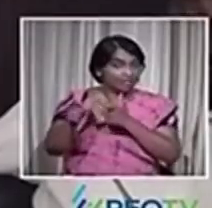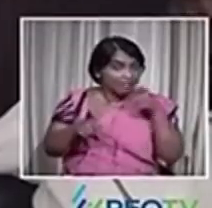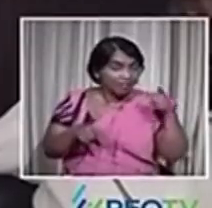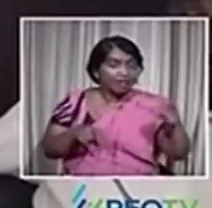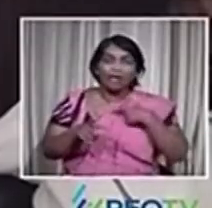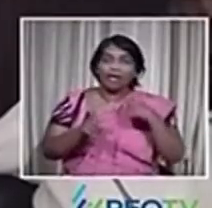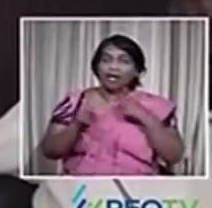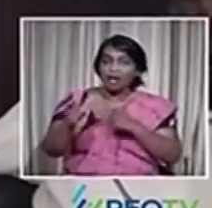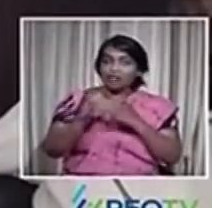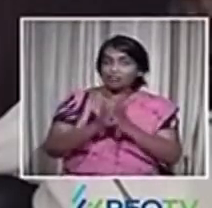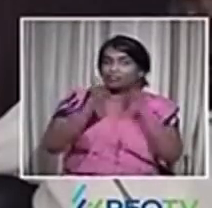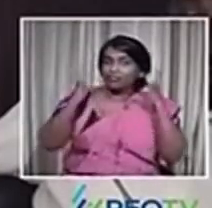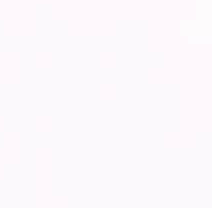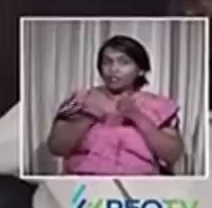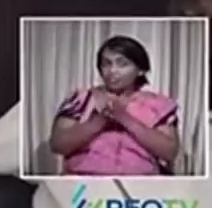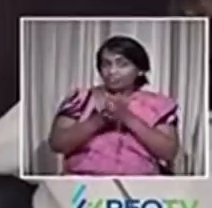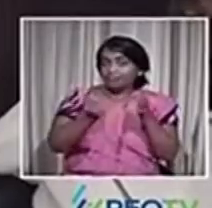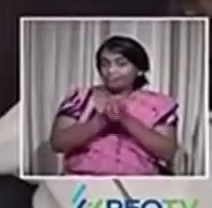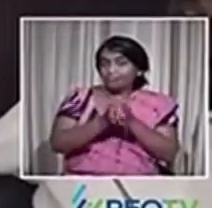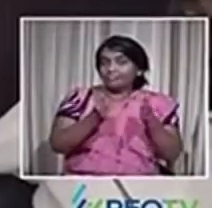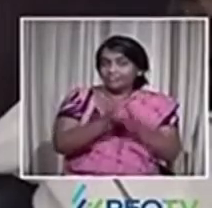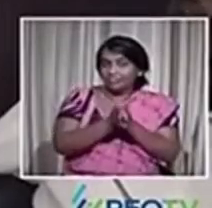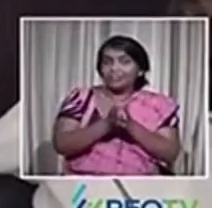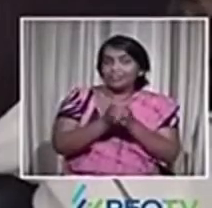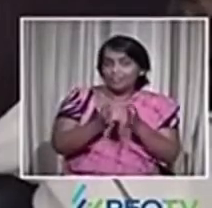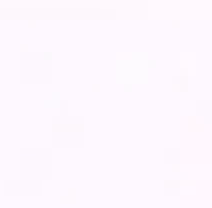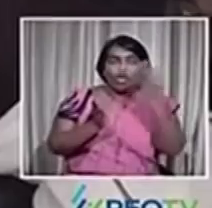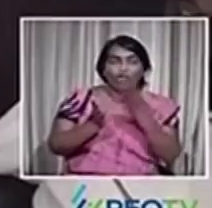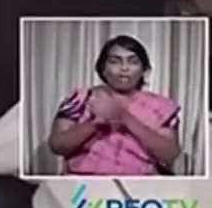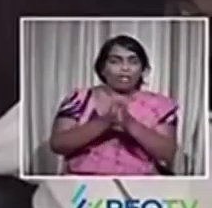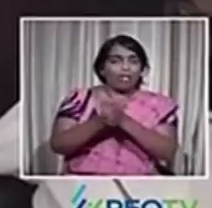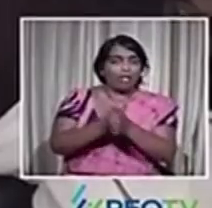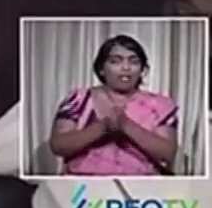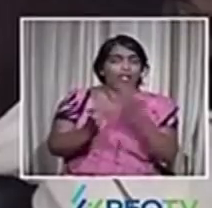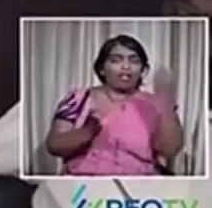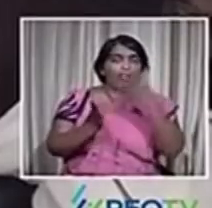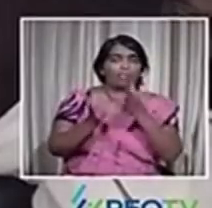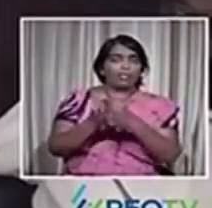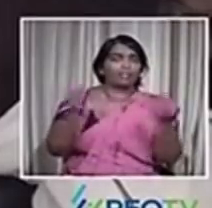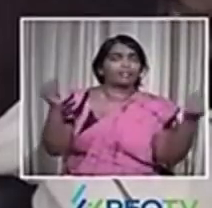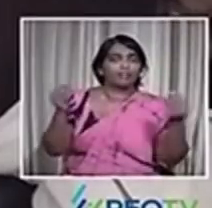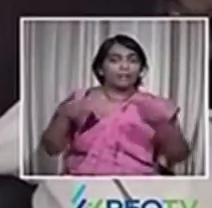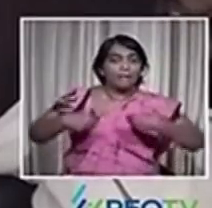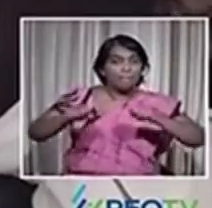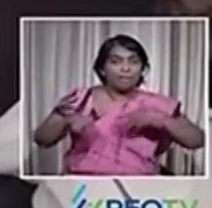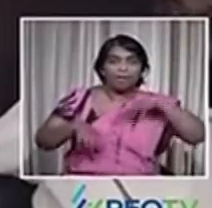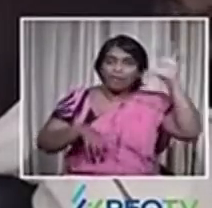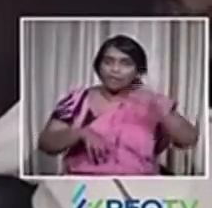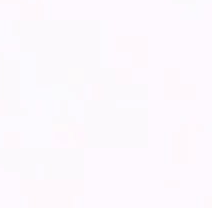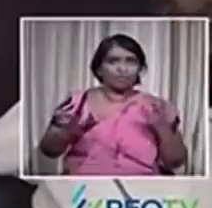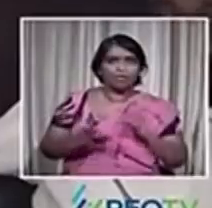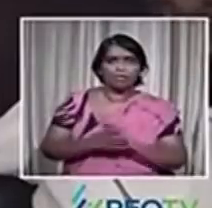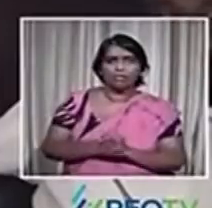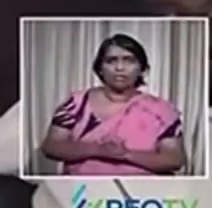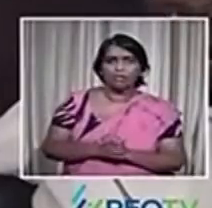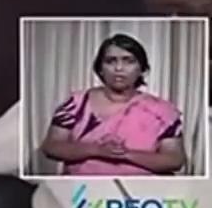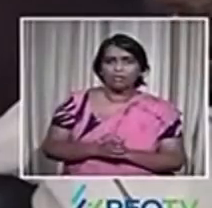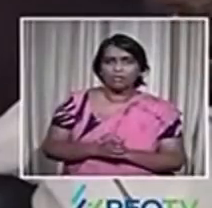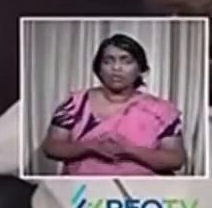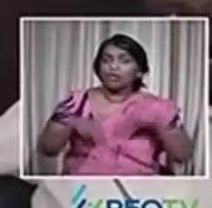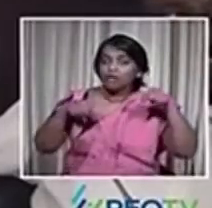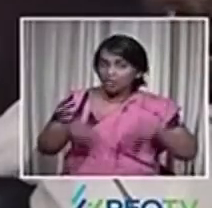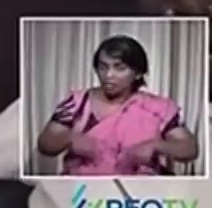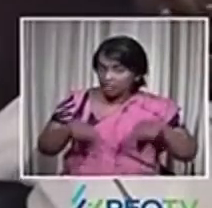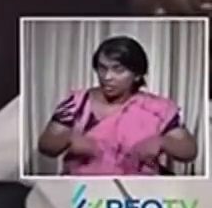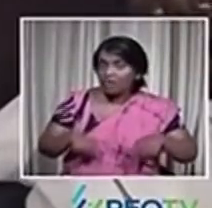Many of the weapons in the avant-garde case have rubbed against each other and their ID numbers were erased. Those in army uniforms on those bikes could